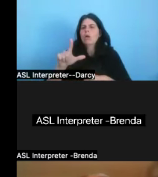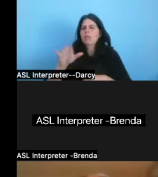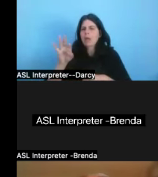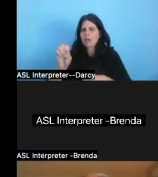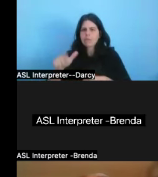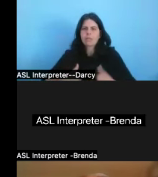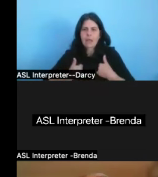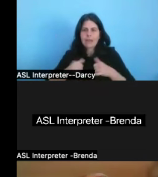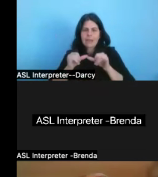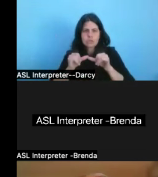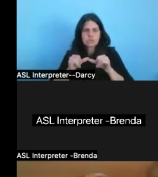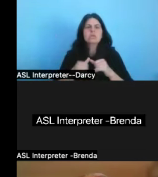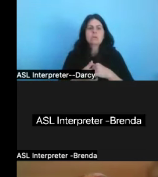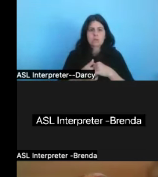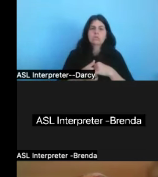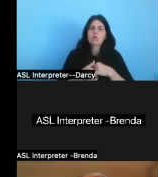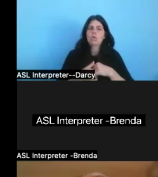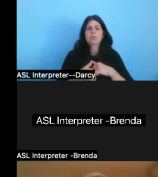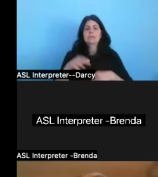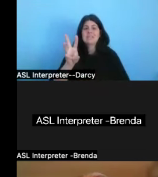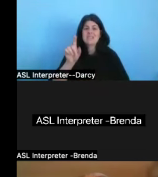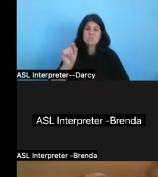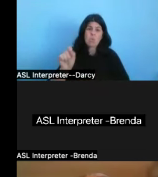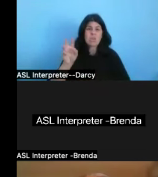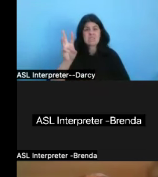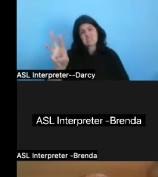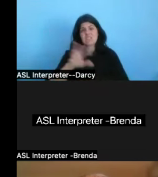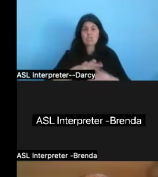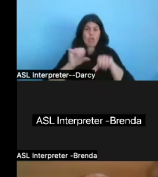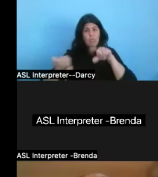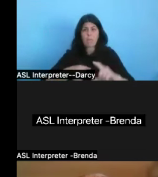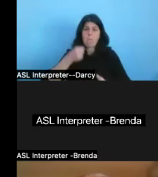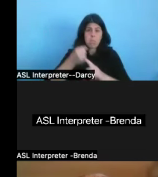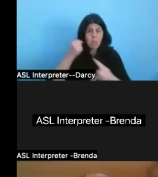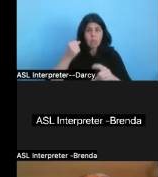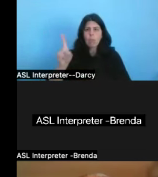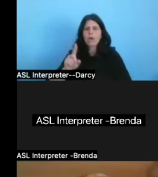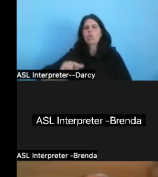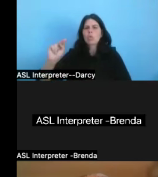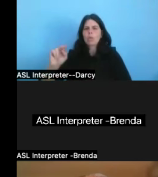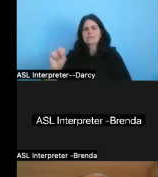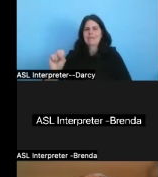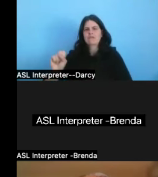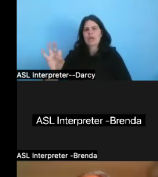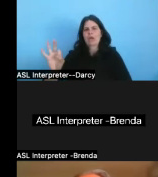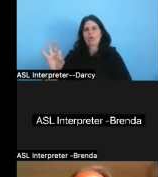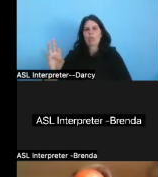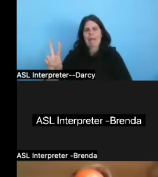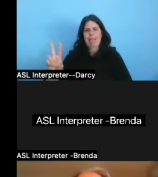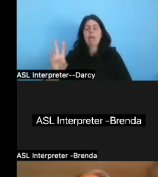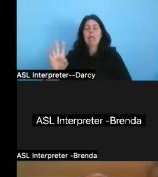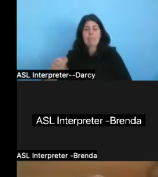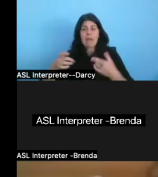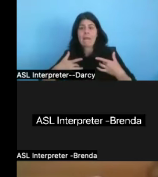9th, 1971, the magnitude 6.6 earthquake struck in the northern San Fernando Valley. And this is the event that